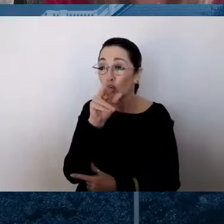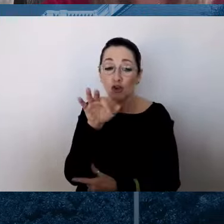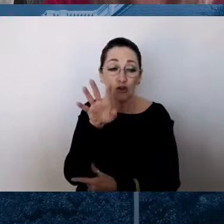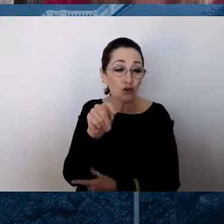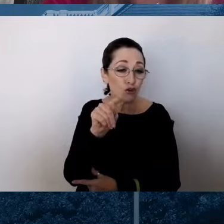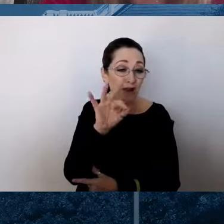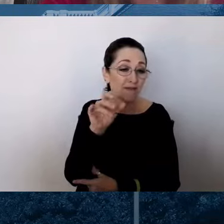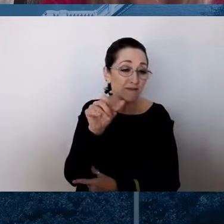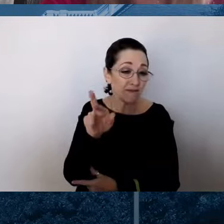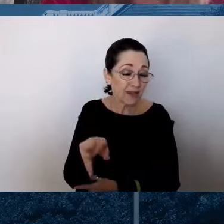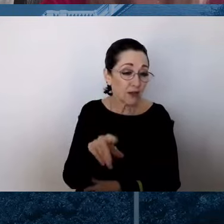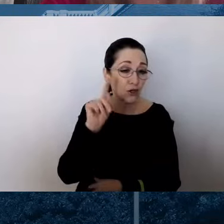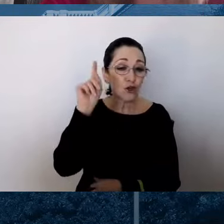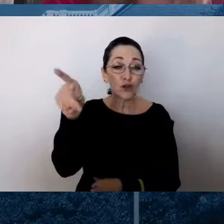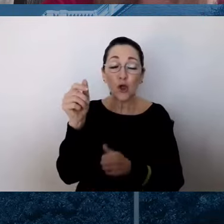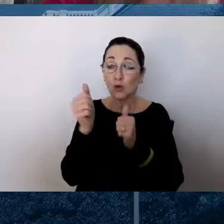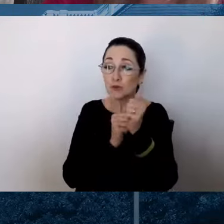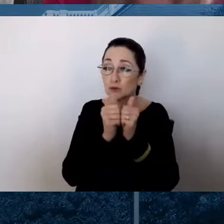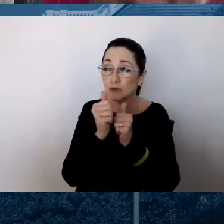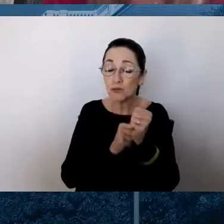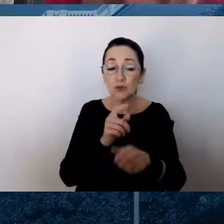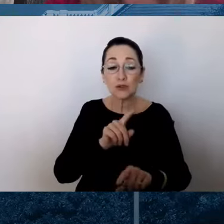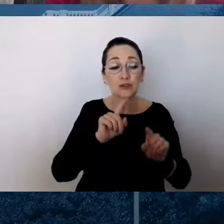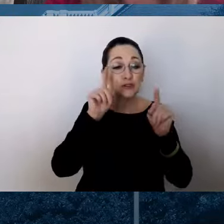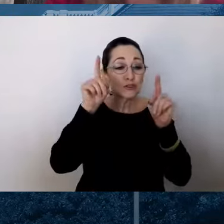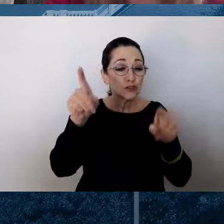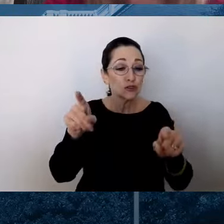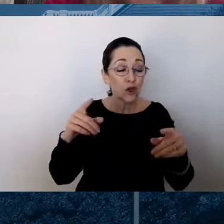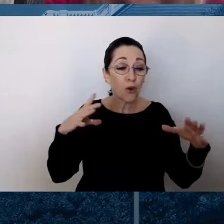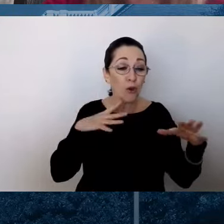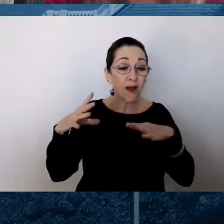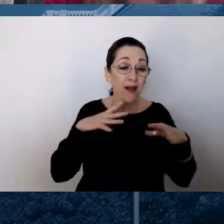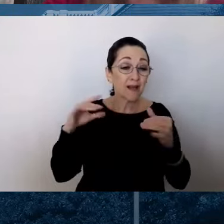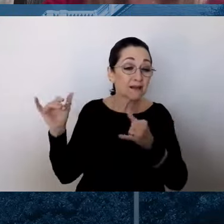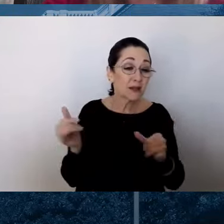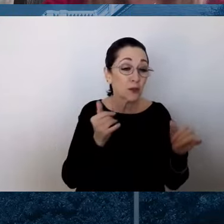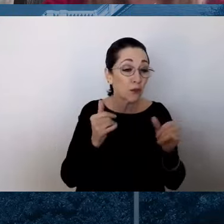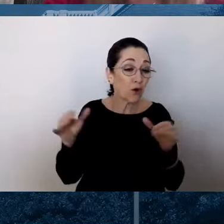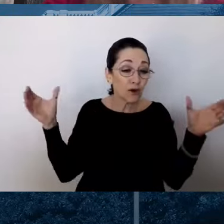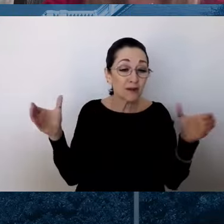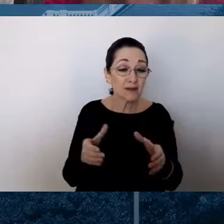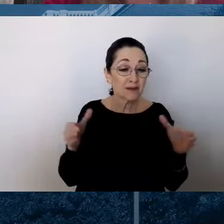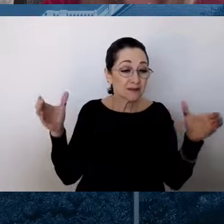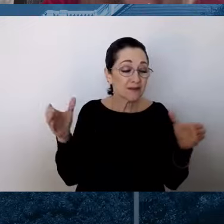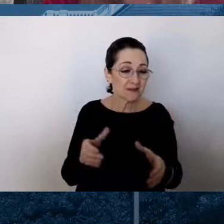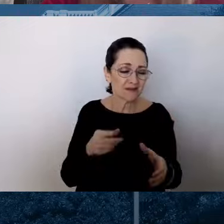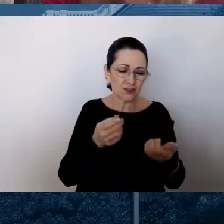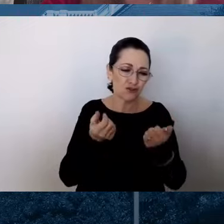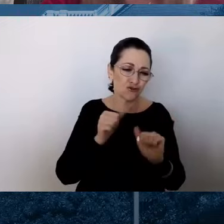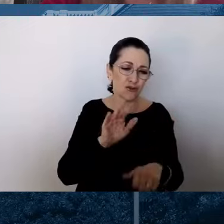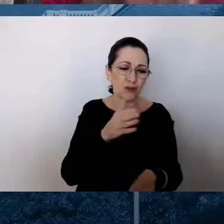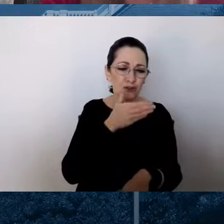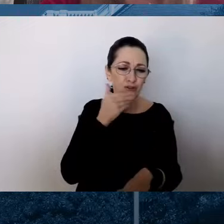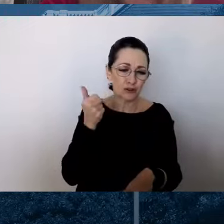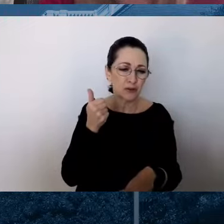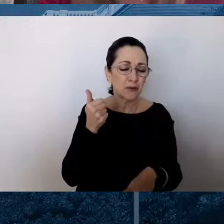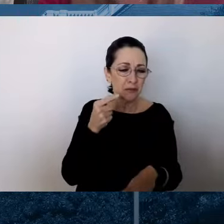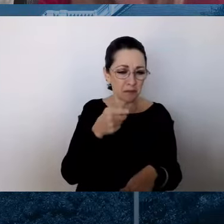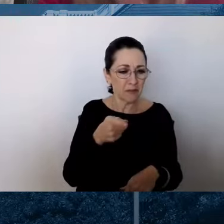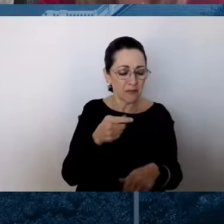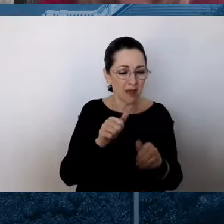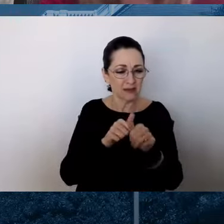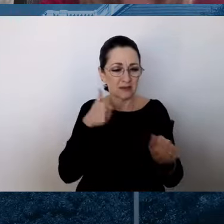holiday gathering. If you're indoors, please wear a mask and socially distance from others when you can. We know space